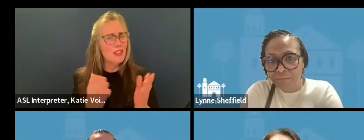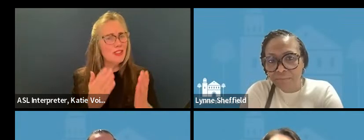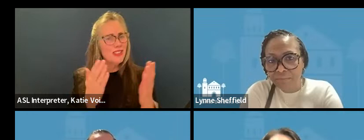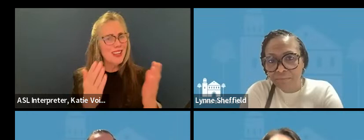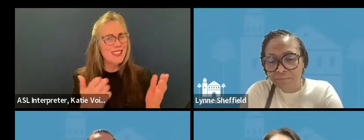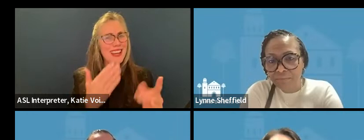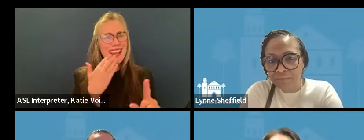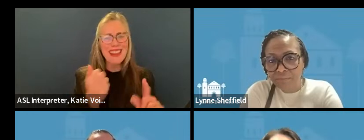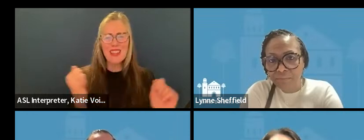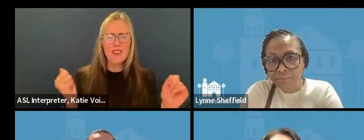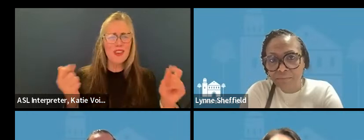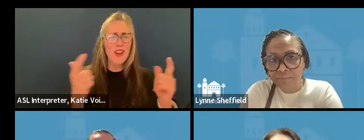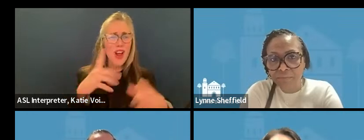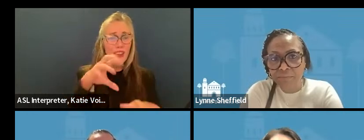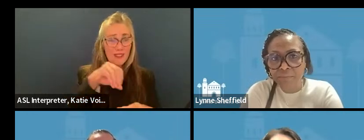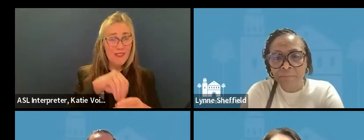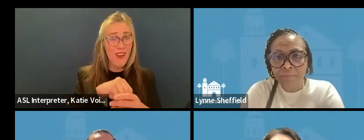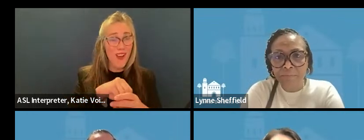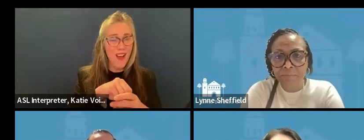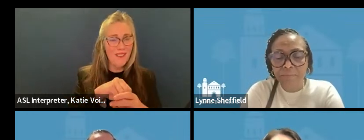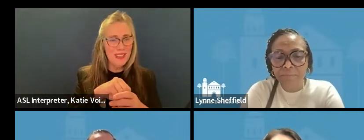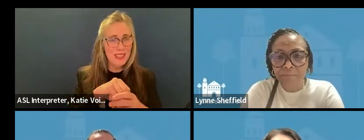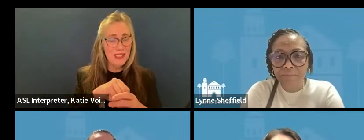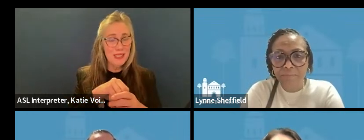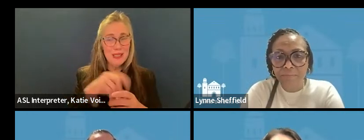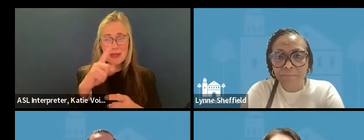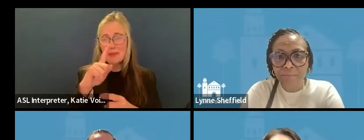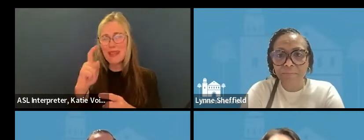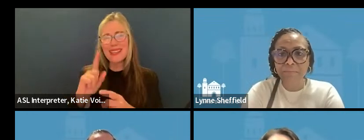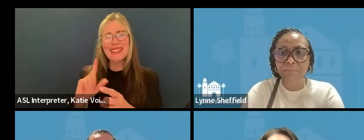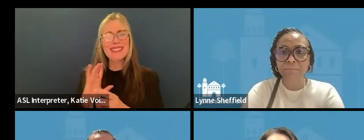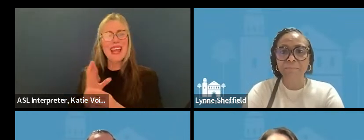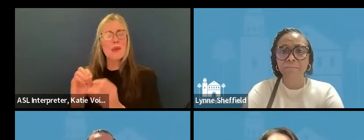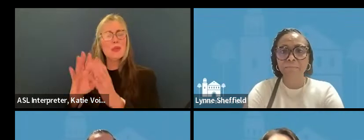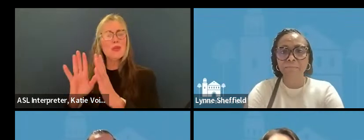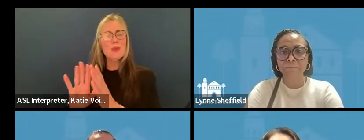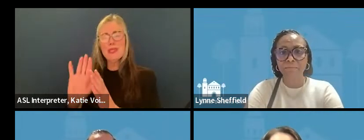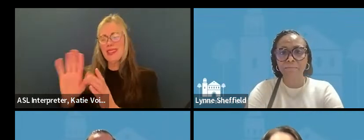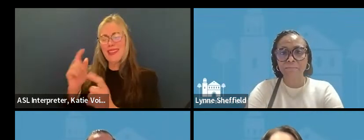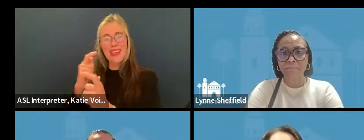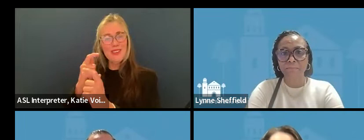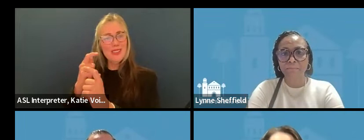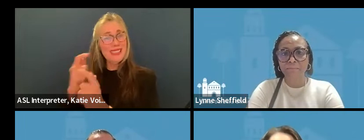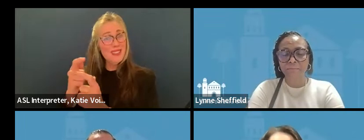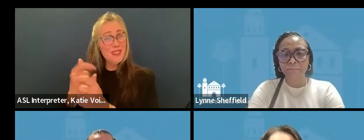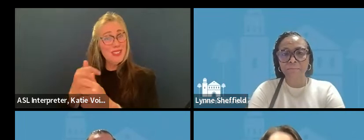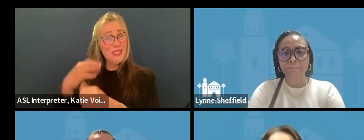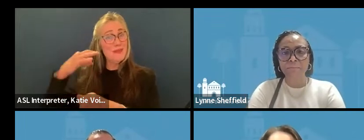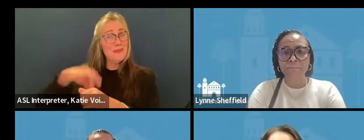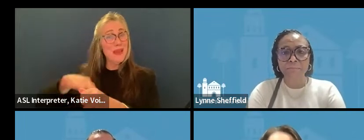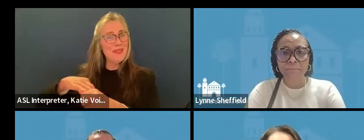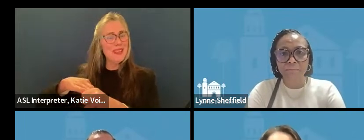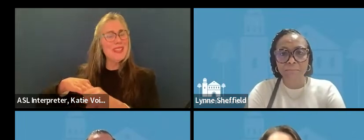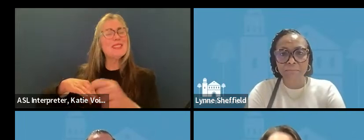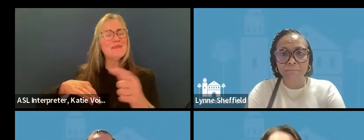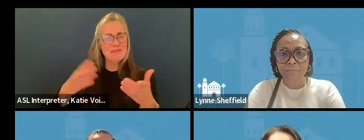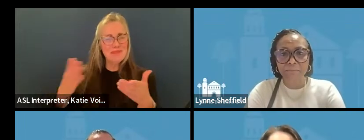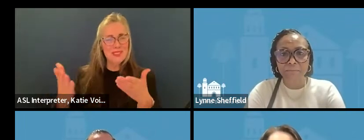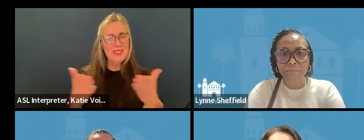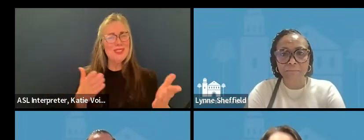this, that it essentially serves the best interest of our students. And that's the information that we need to have that.